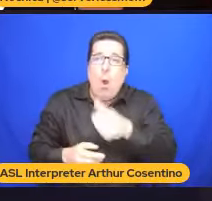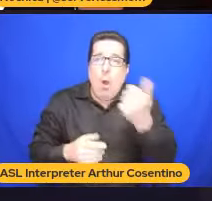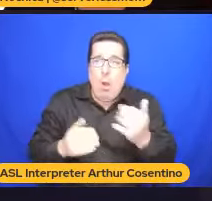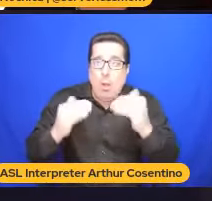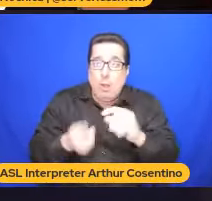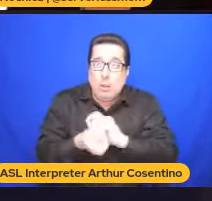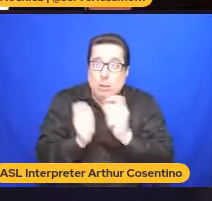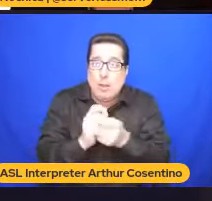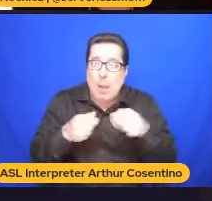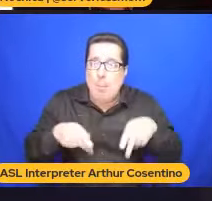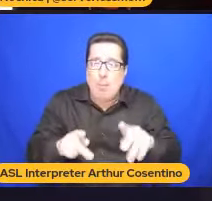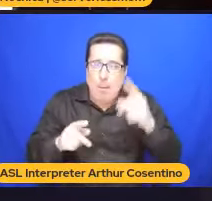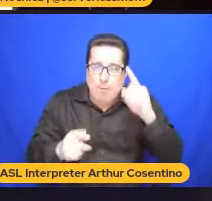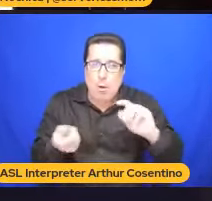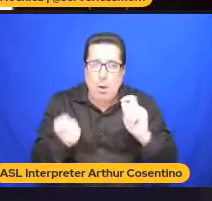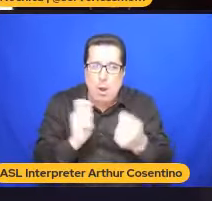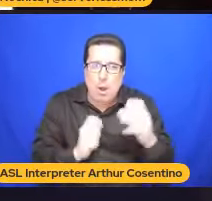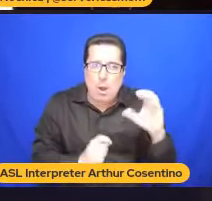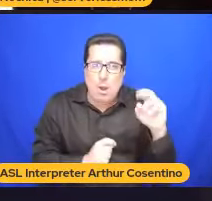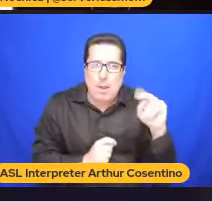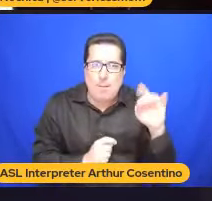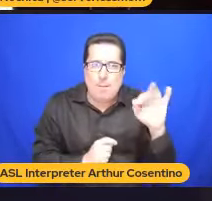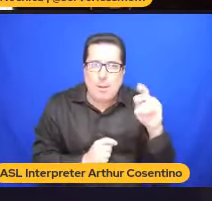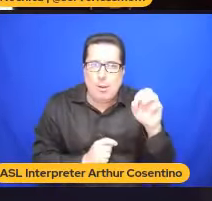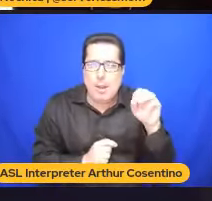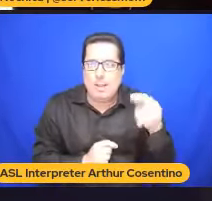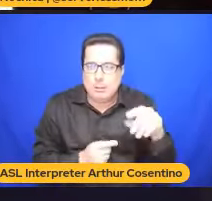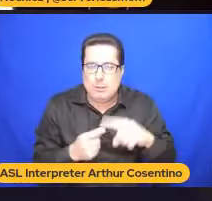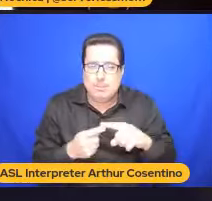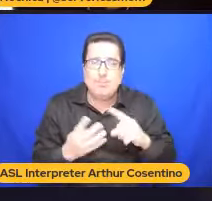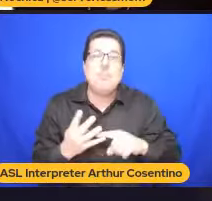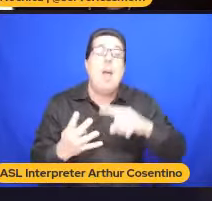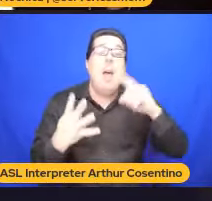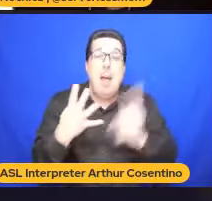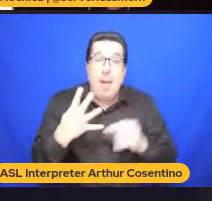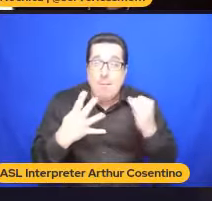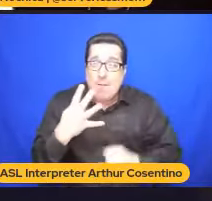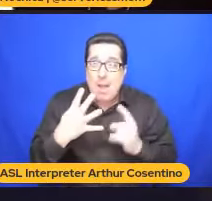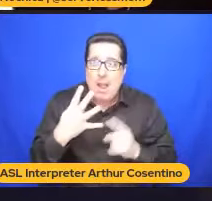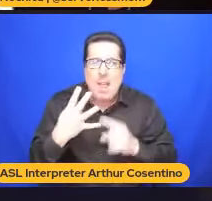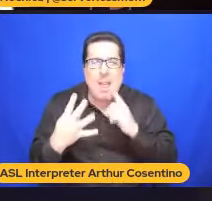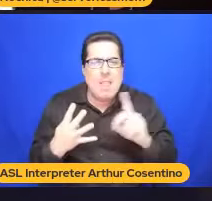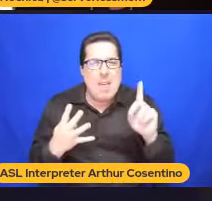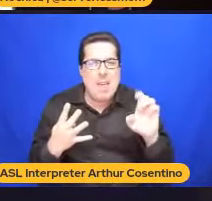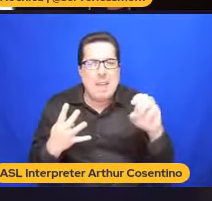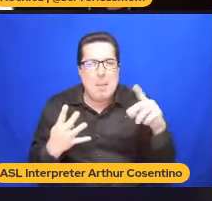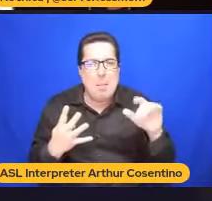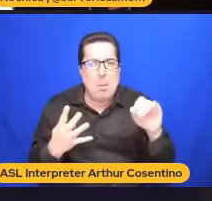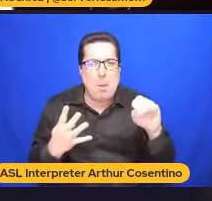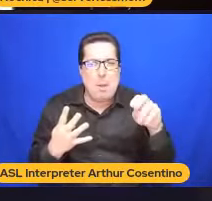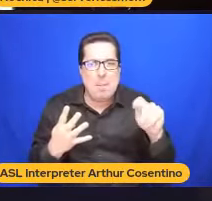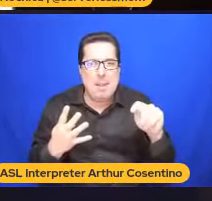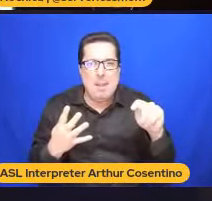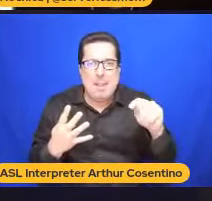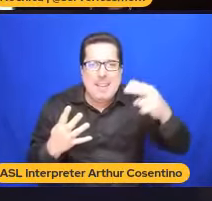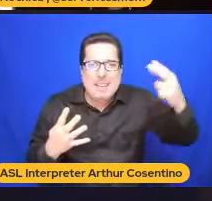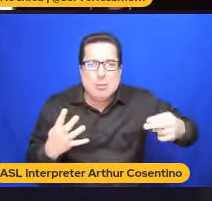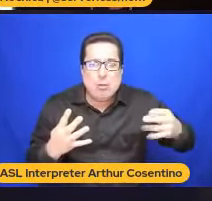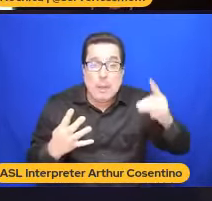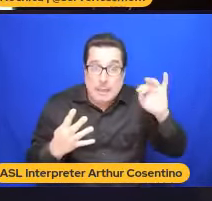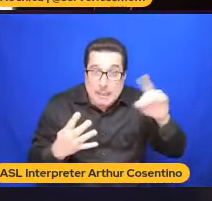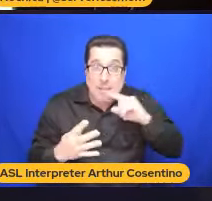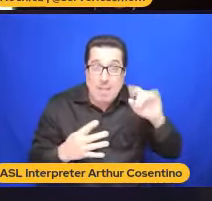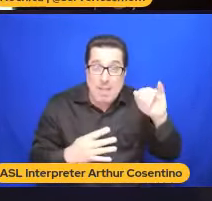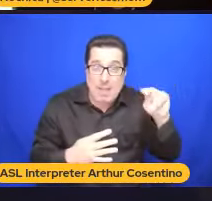really we're thinking about, is what's the deployment history? Did some piece of the code or infrastructure change today,